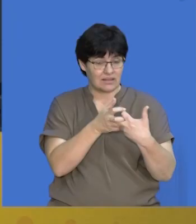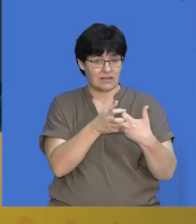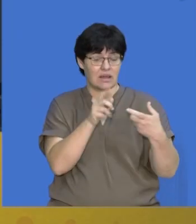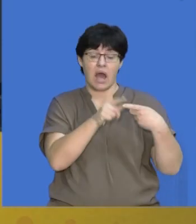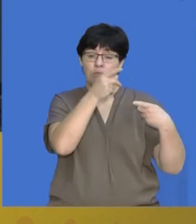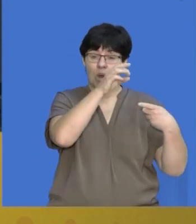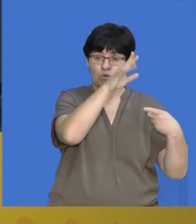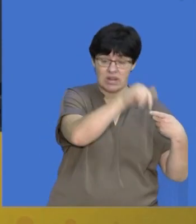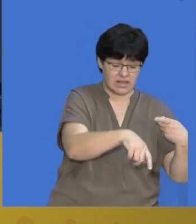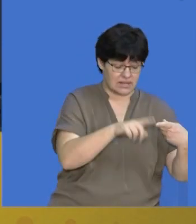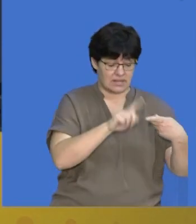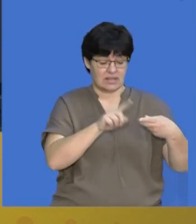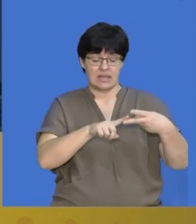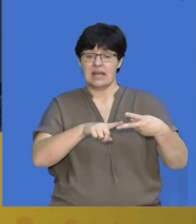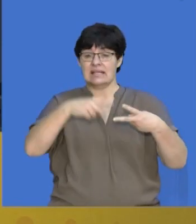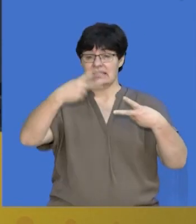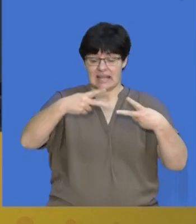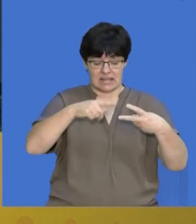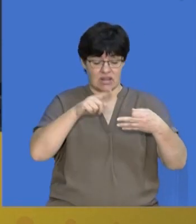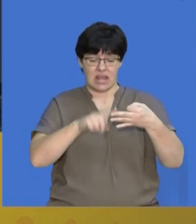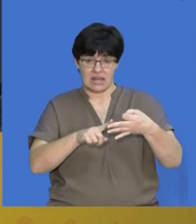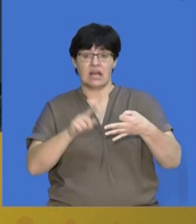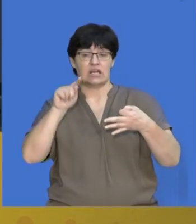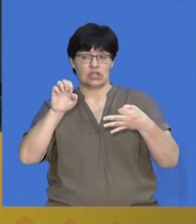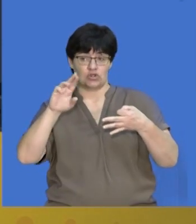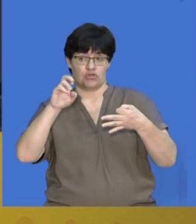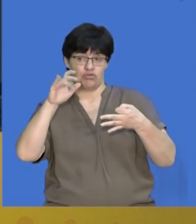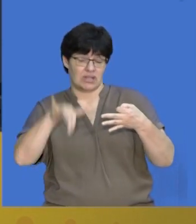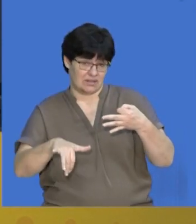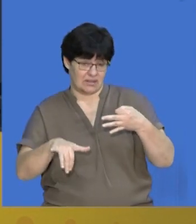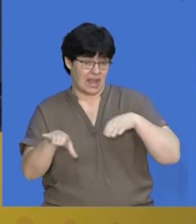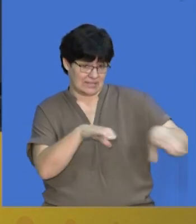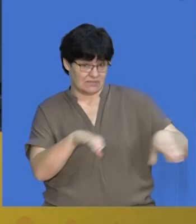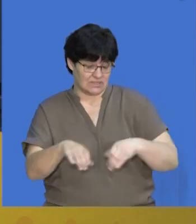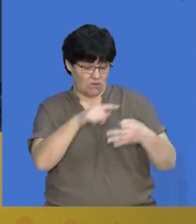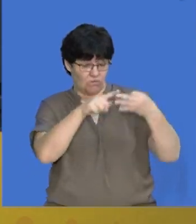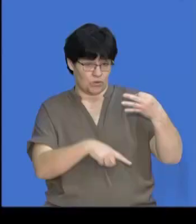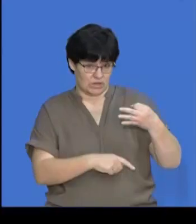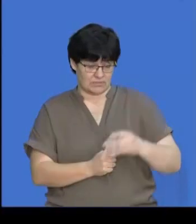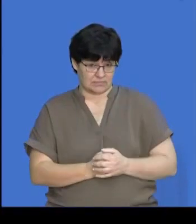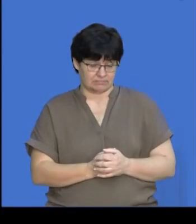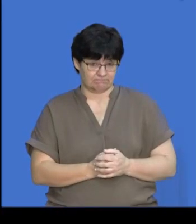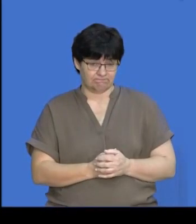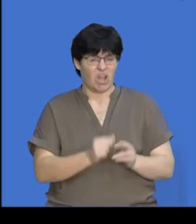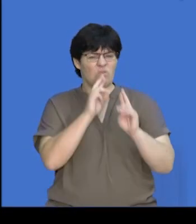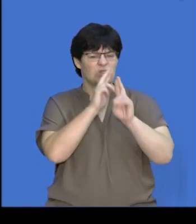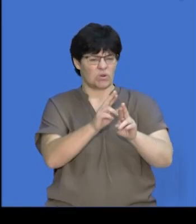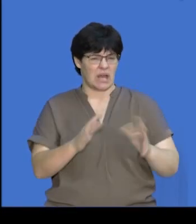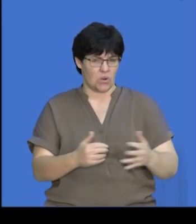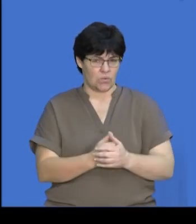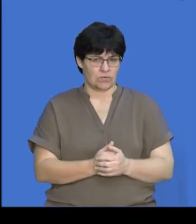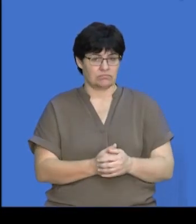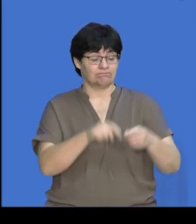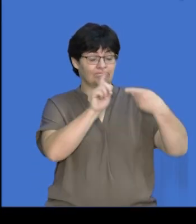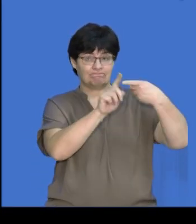primary activities, secondary activities, as well as tertiary activities. let's focus on these responses.